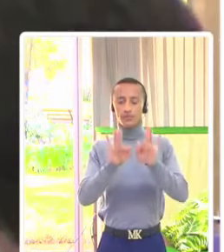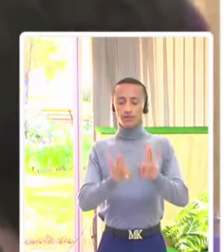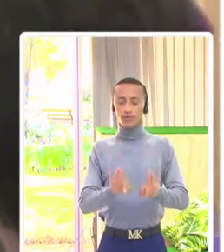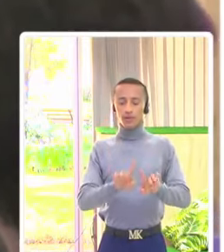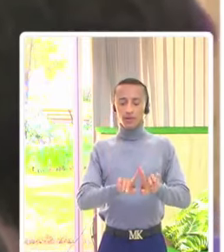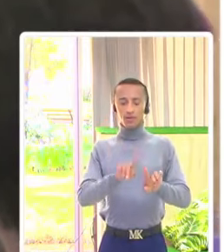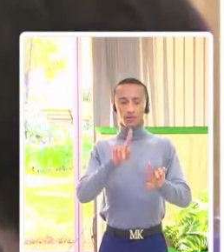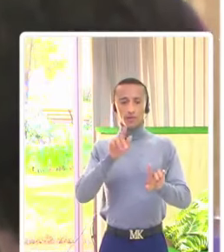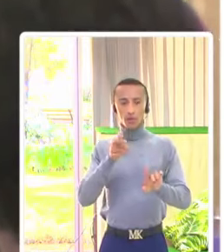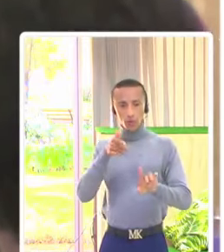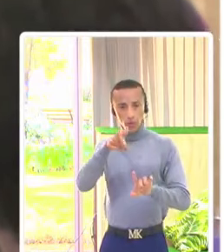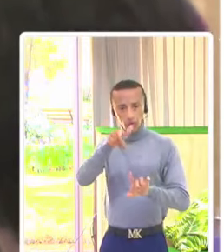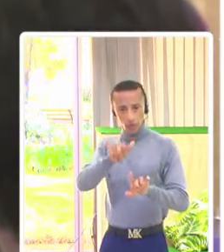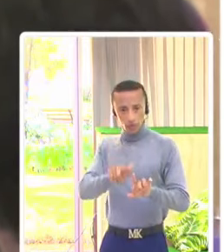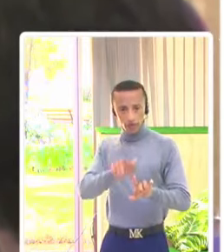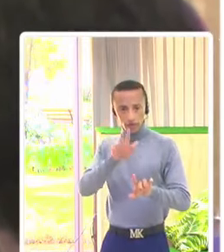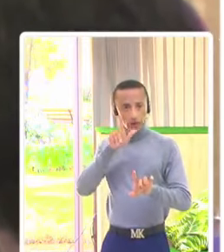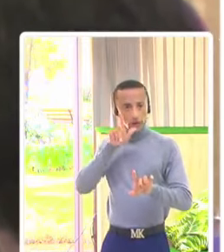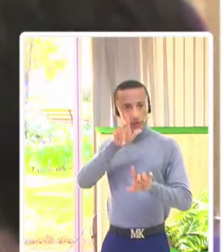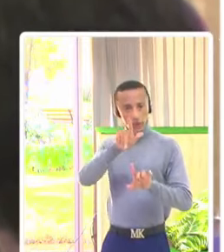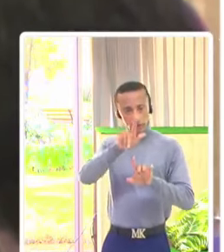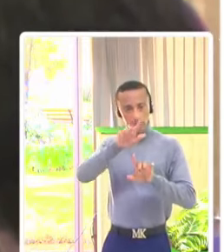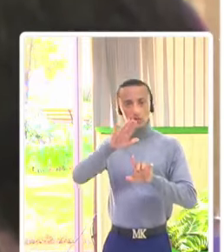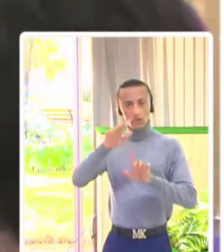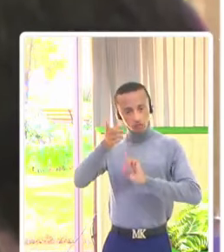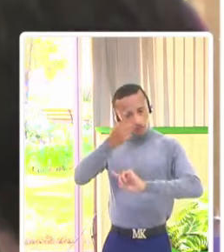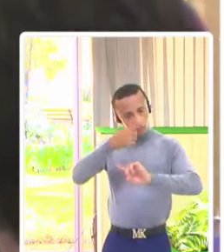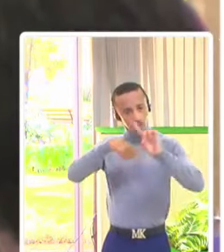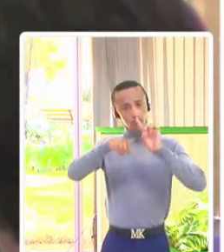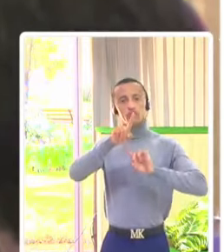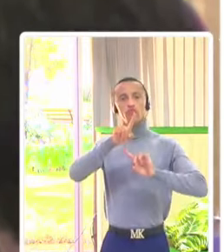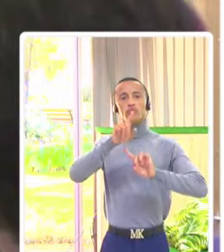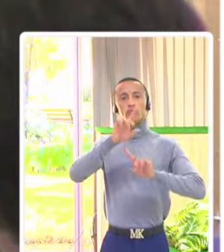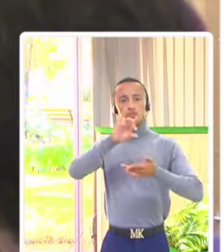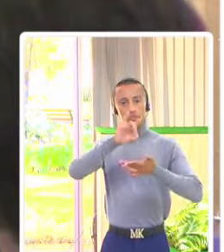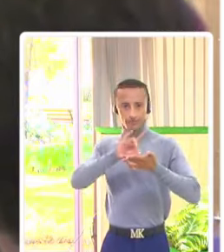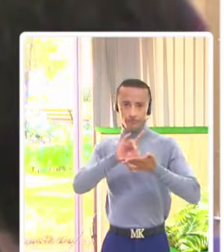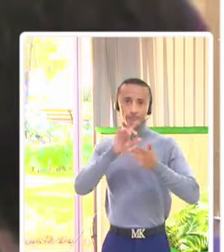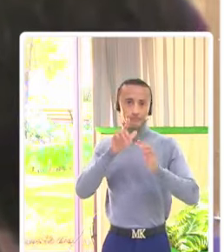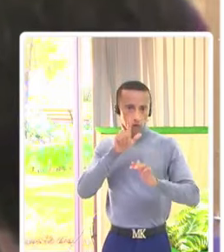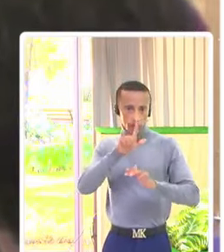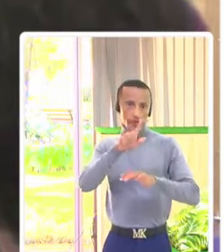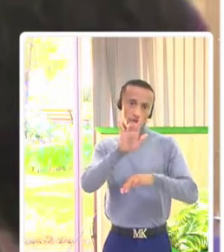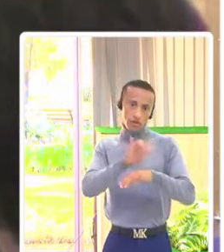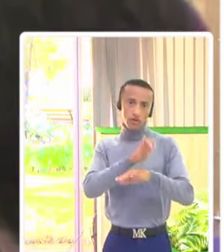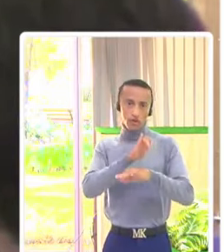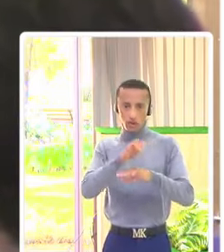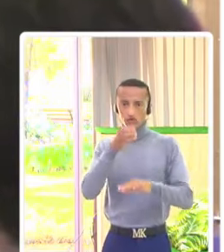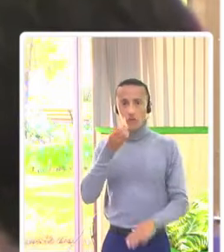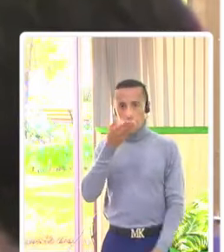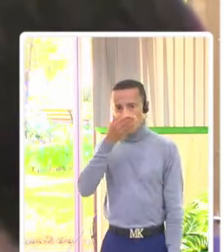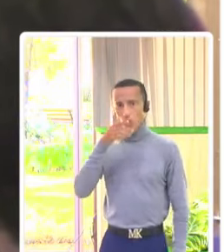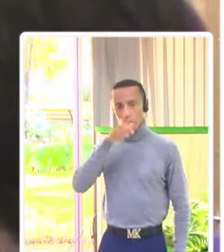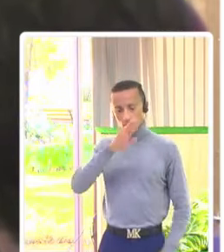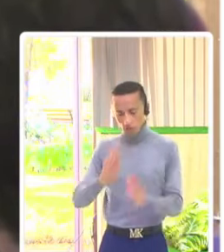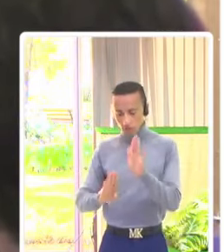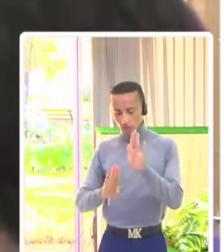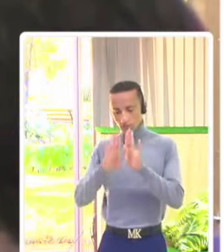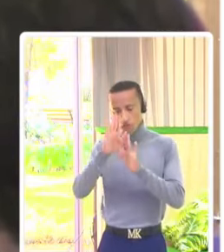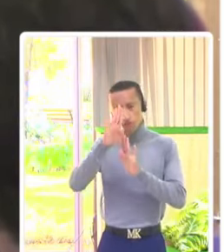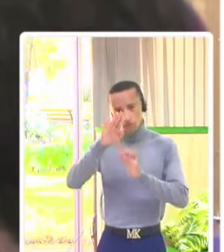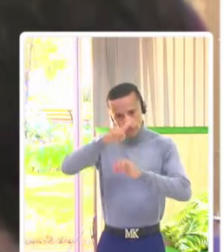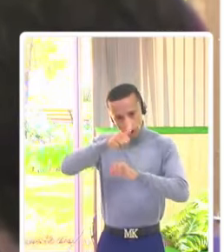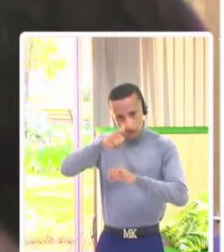successes. And generally, those, you know, and sometimes the very same bureaucracy that cannot deliver basic